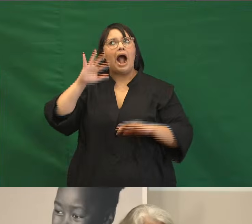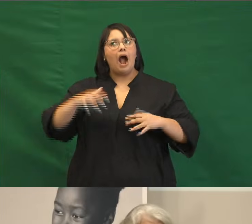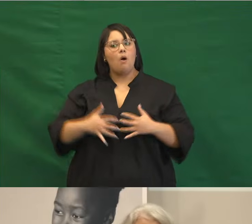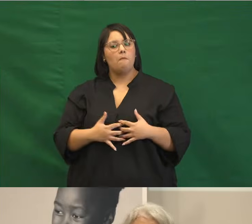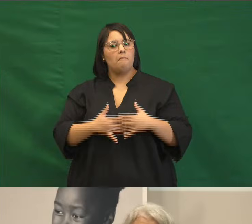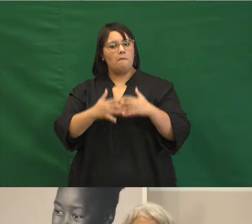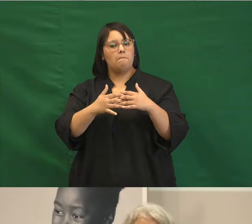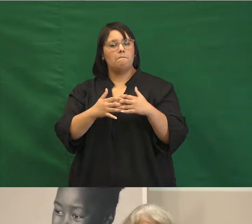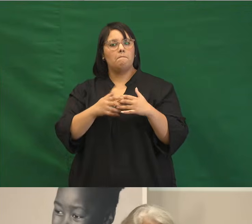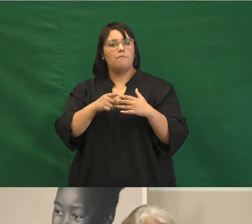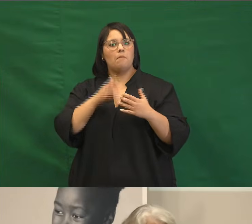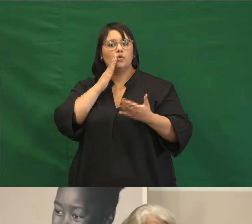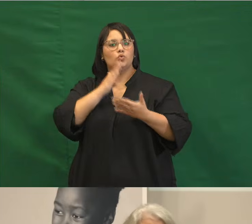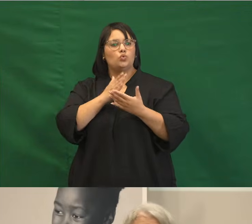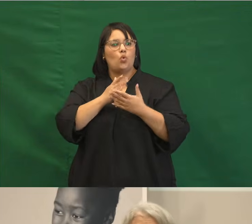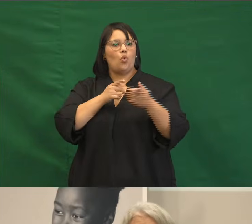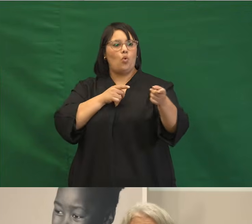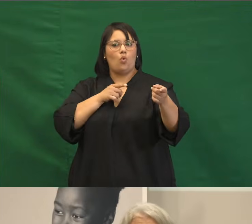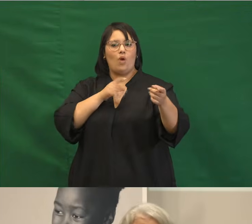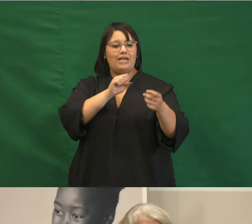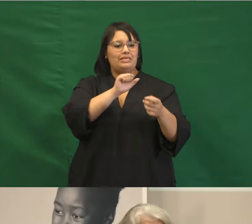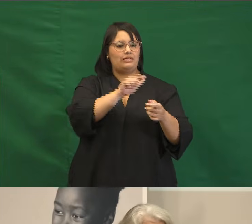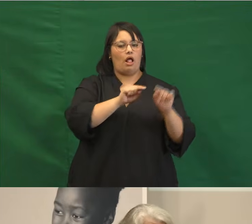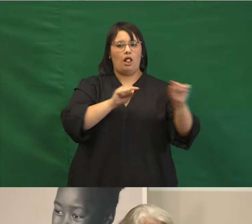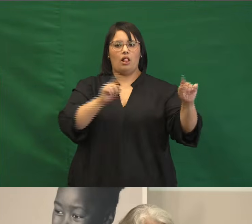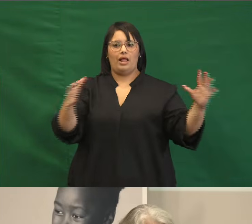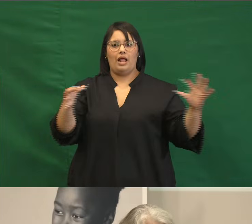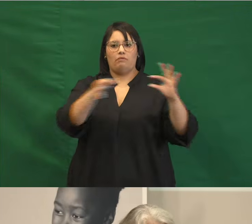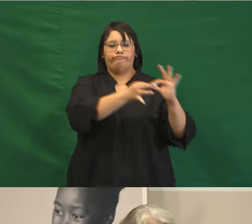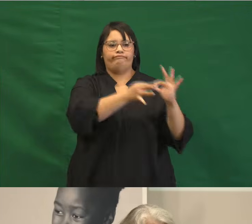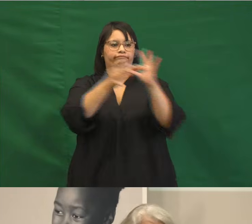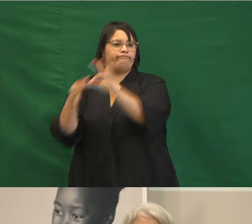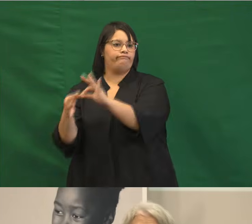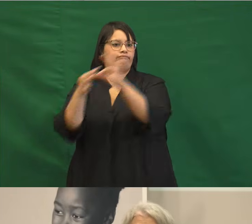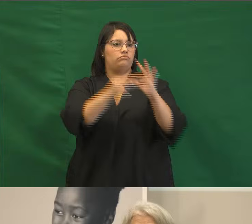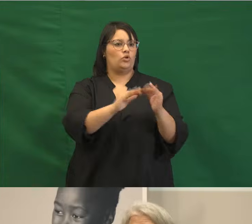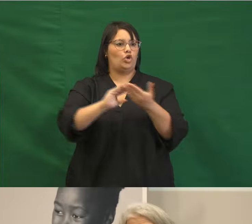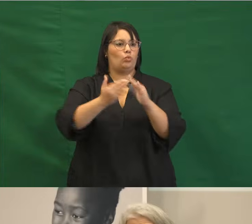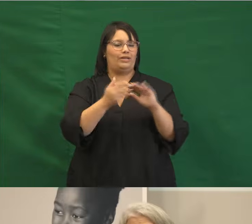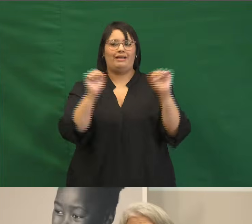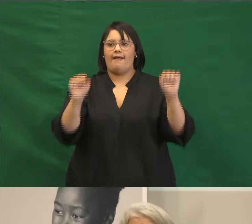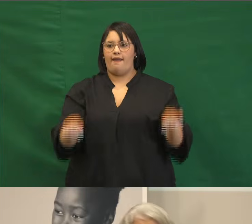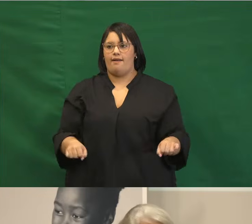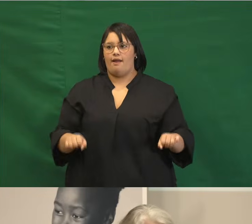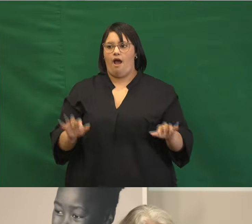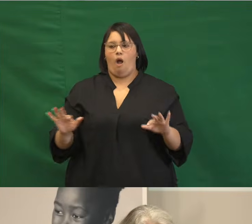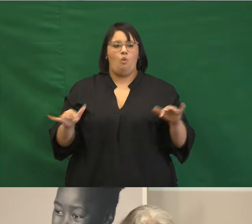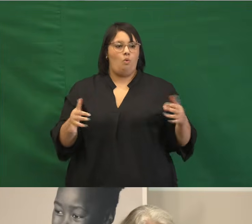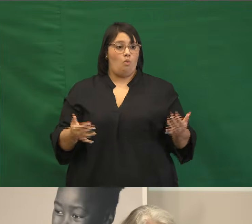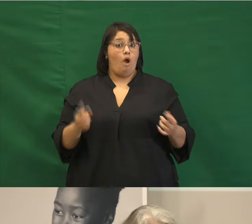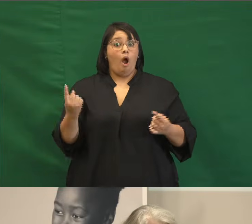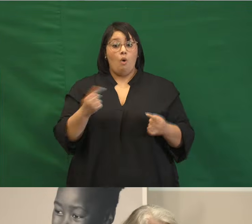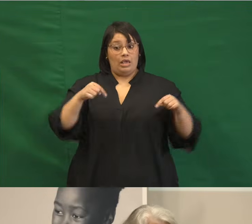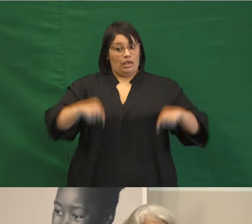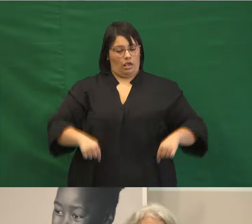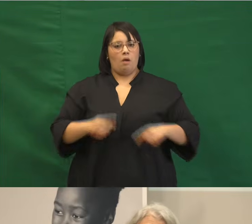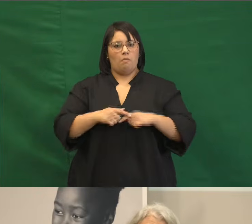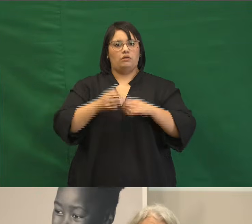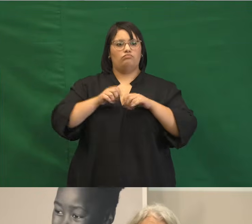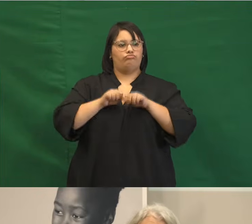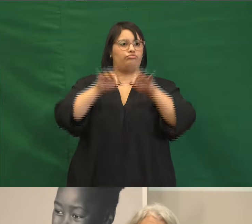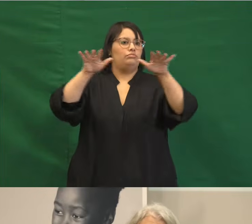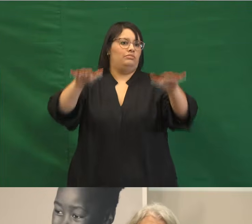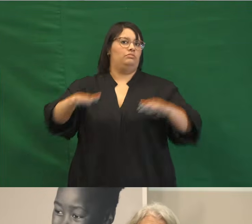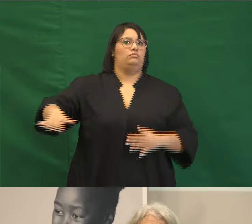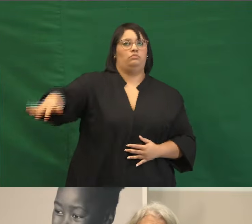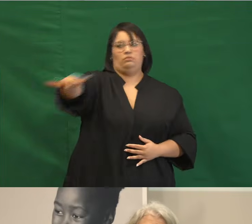interactive possibilities for South African sign language community and beyond. Okay, and